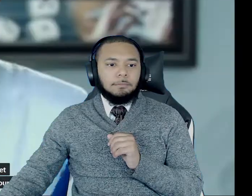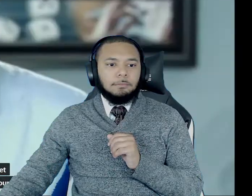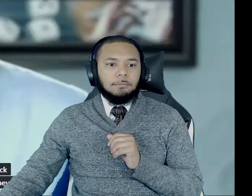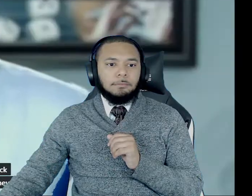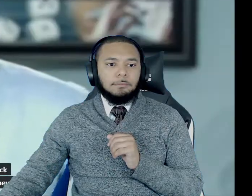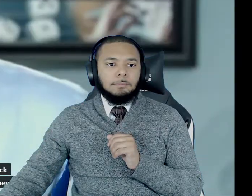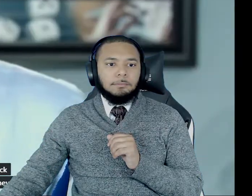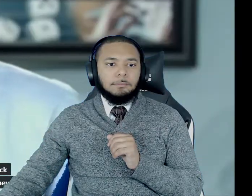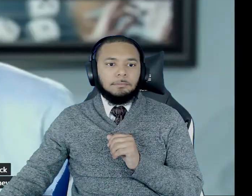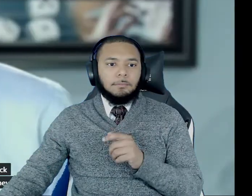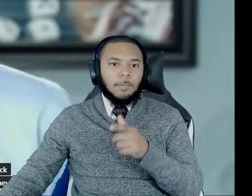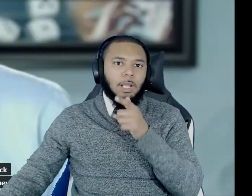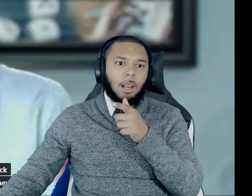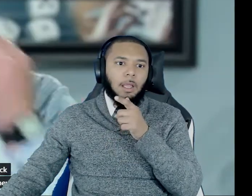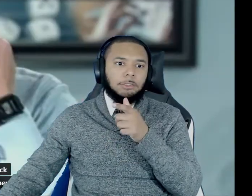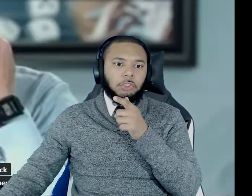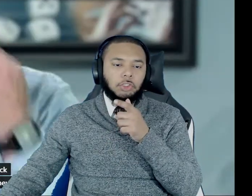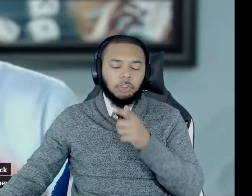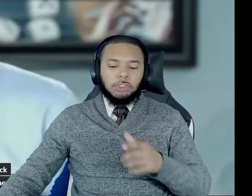You eat your lunch.